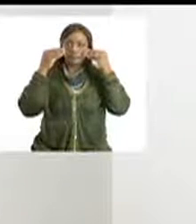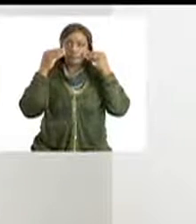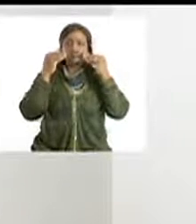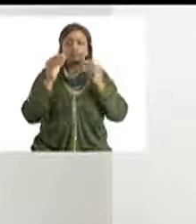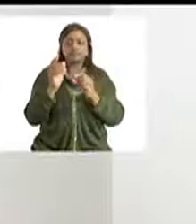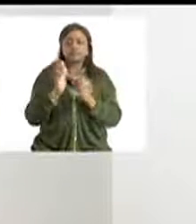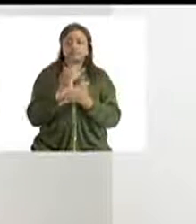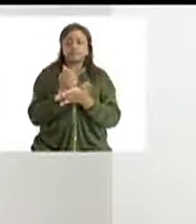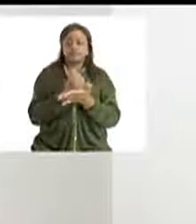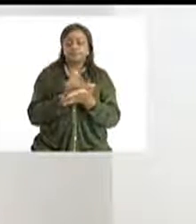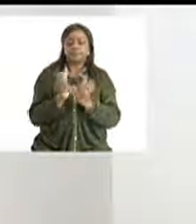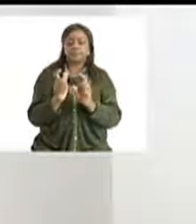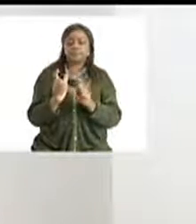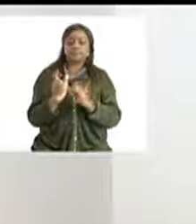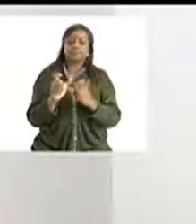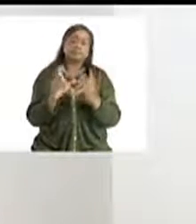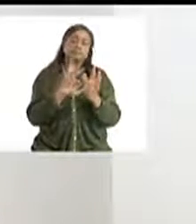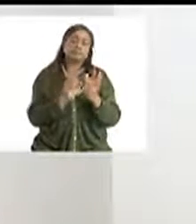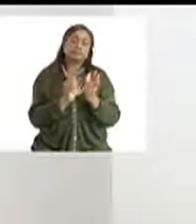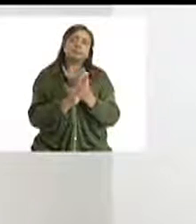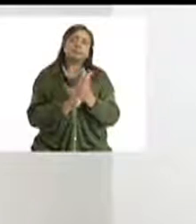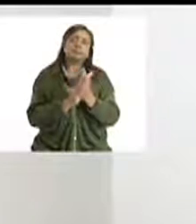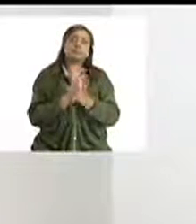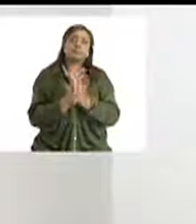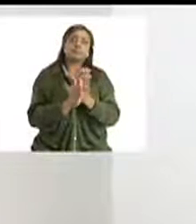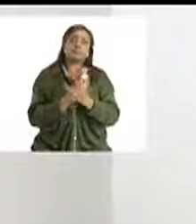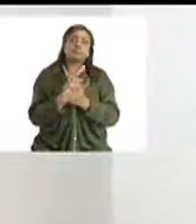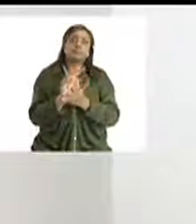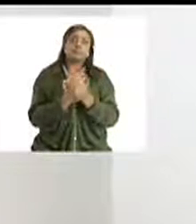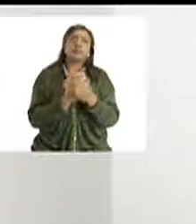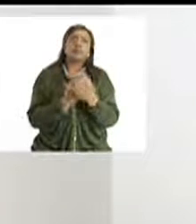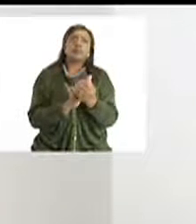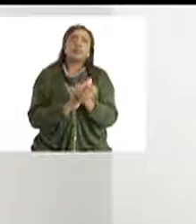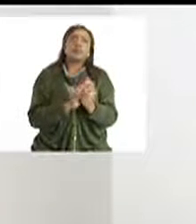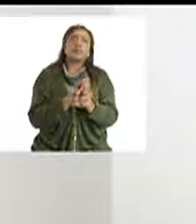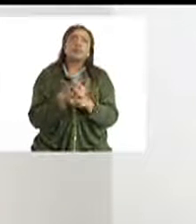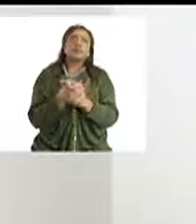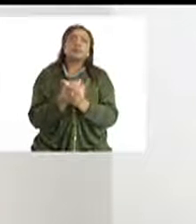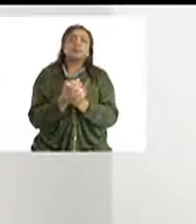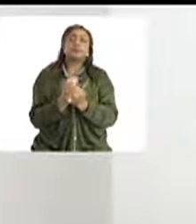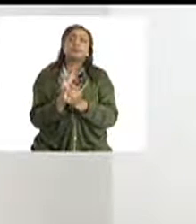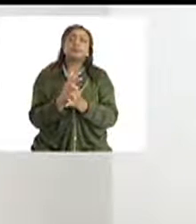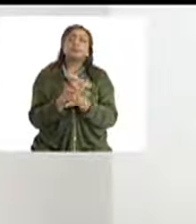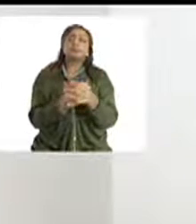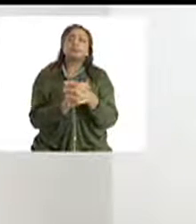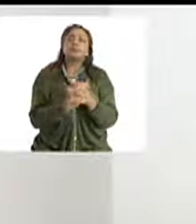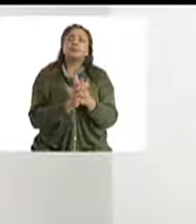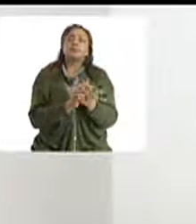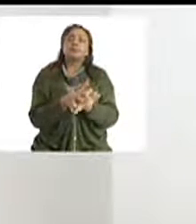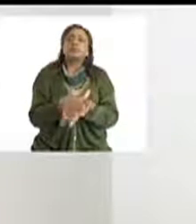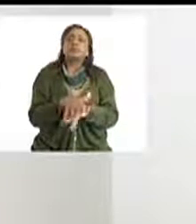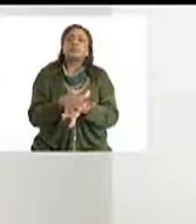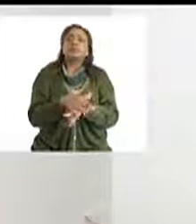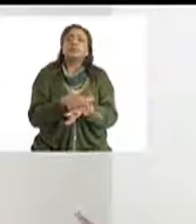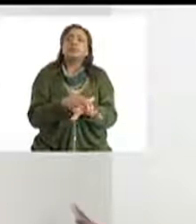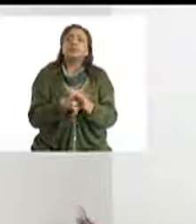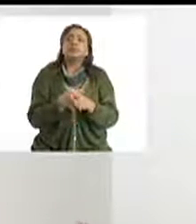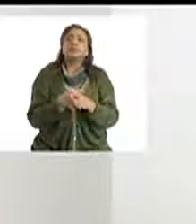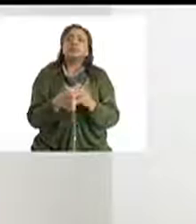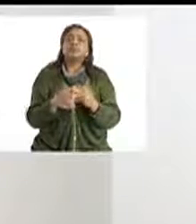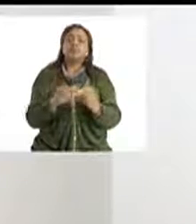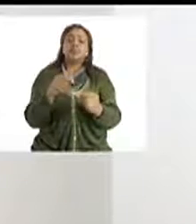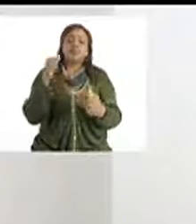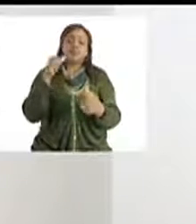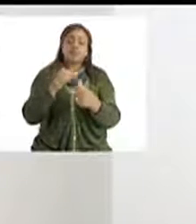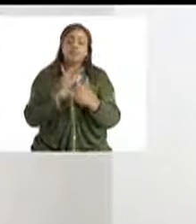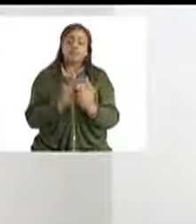our hands. Let's rub it through our fingers and around our hands. And also do not forget